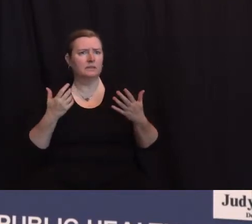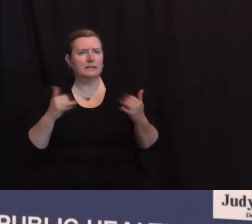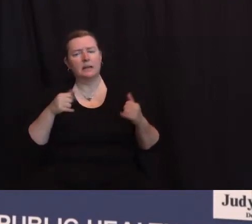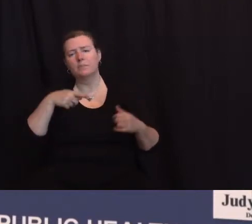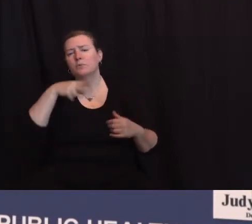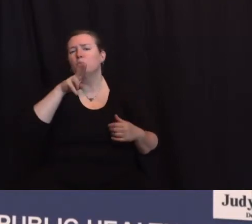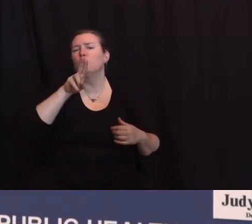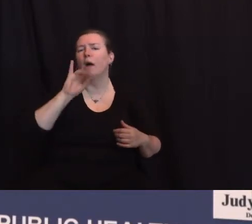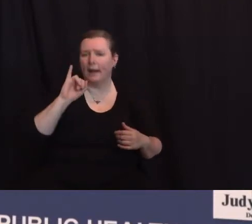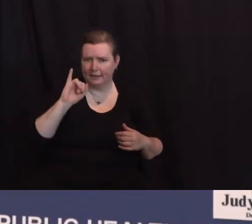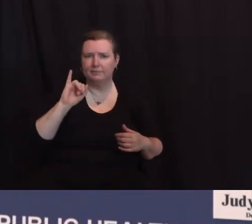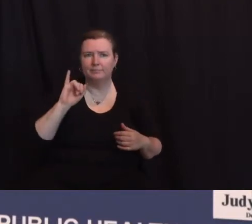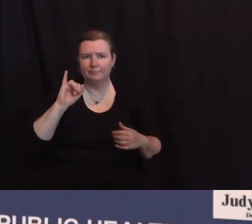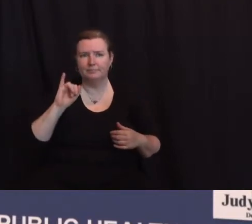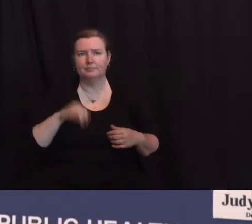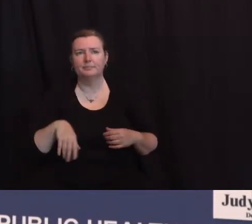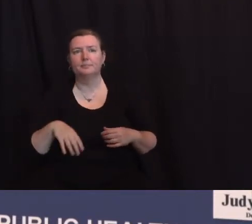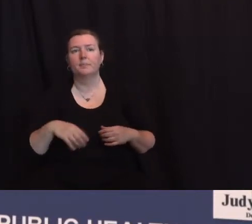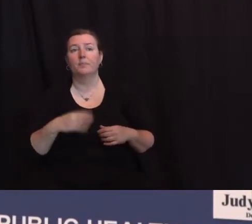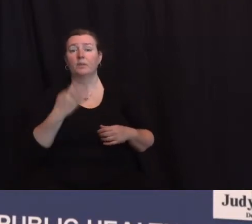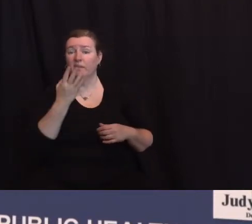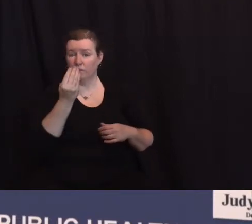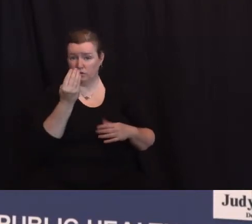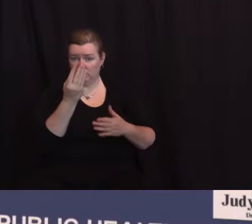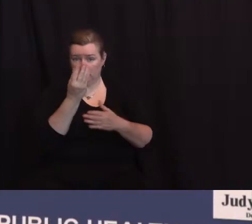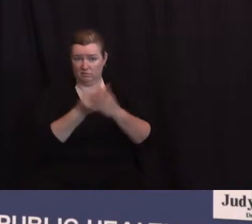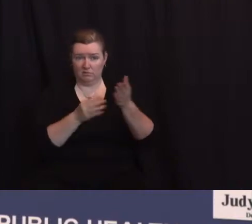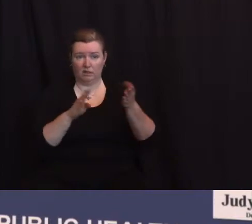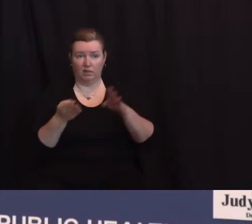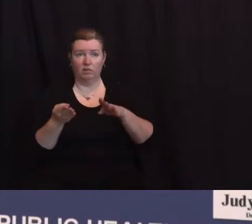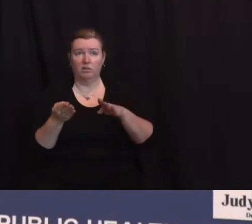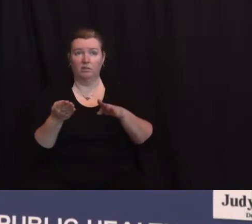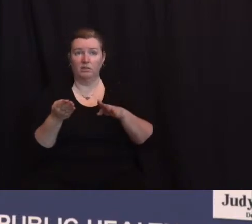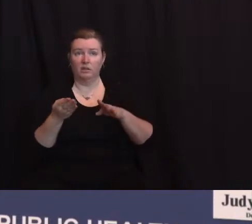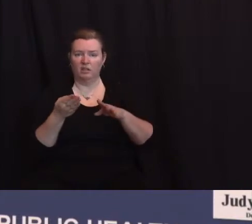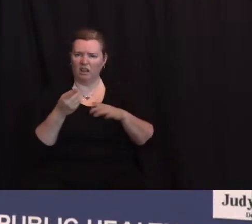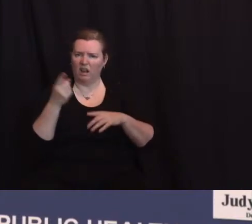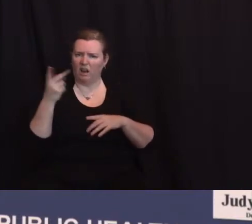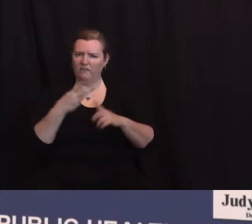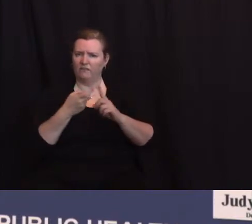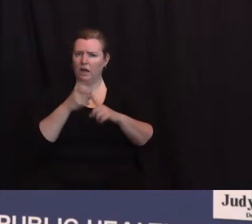14 deaths, half of which were deemed to be related to COVID-19, and half not.